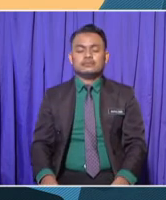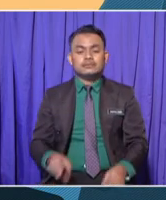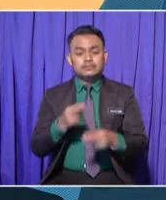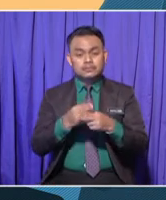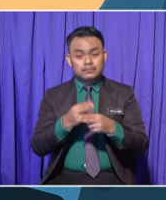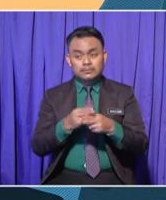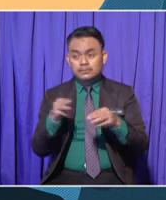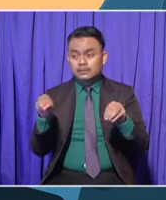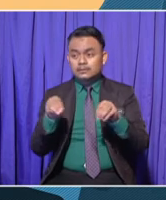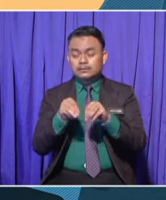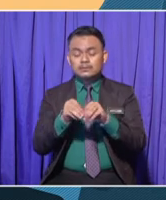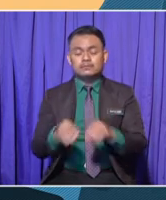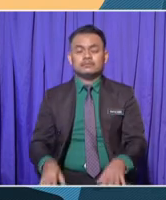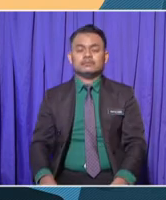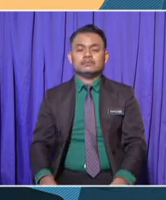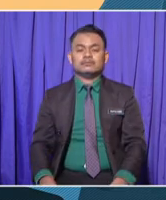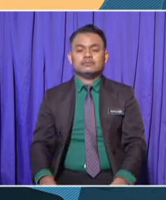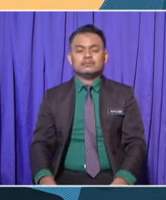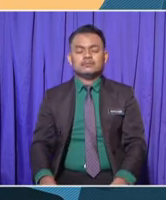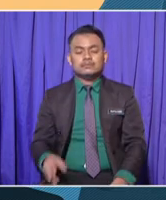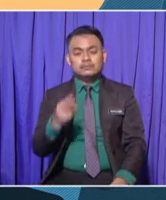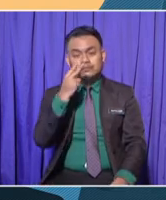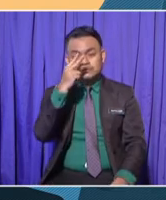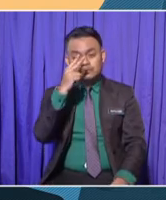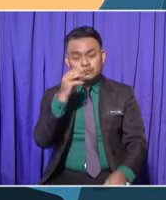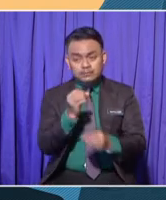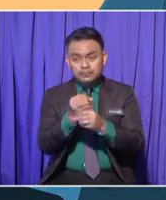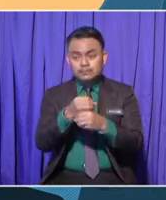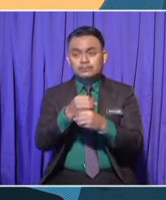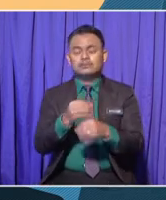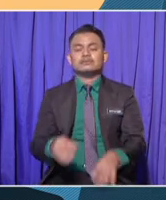Name the magnet. Observe the shape.